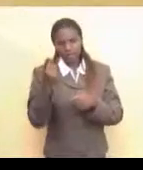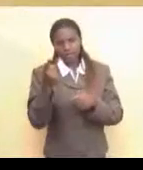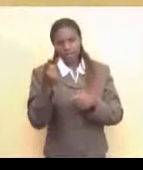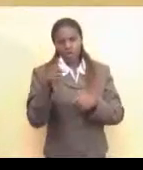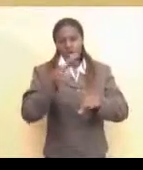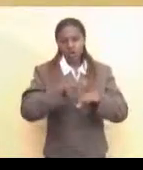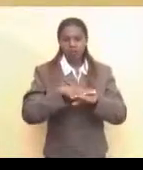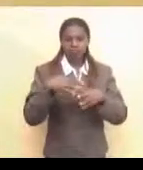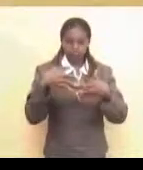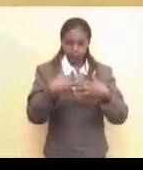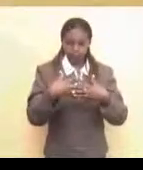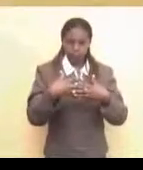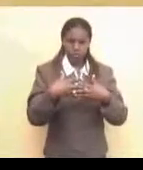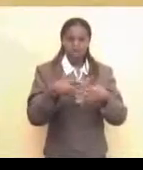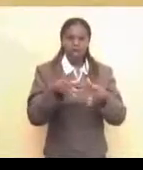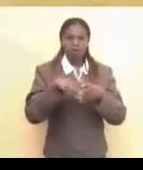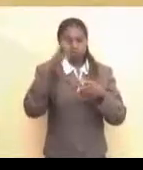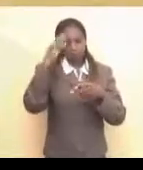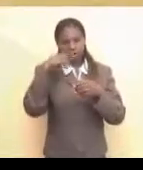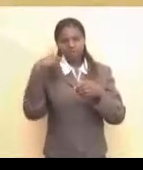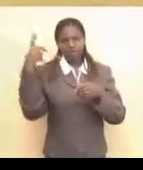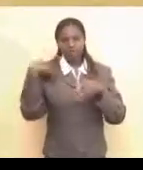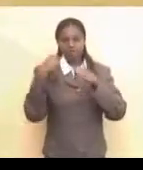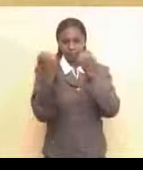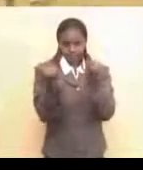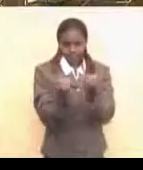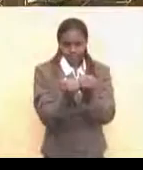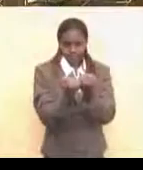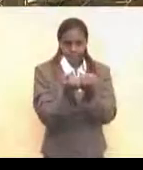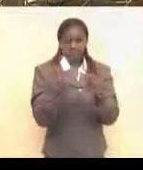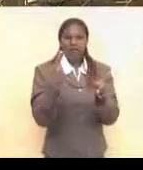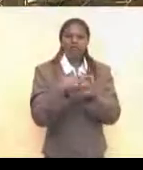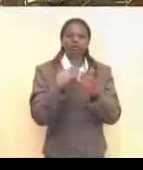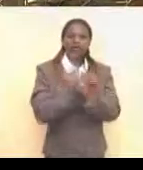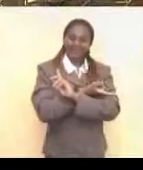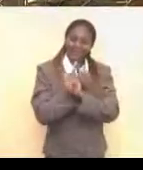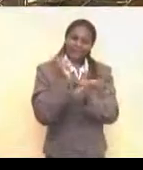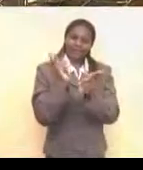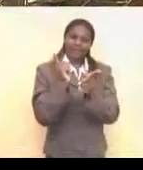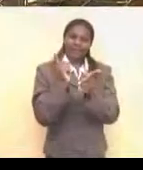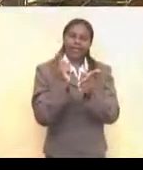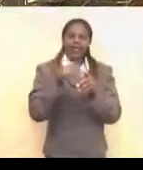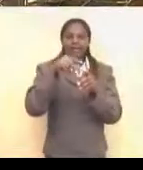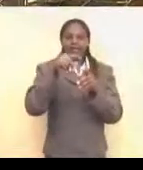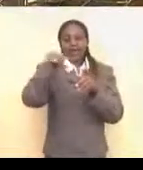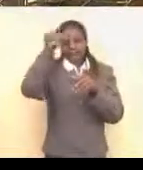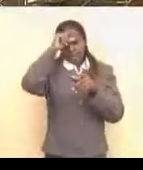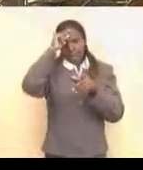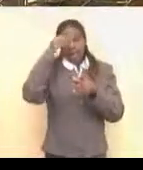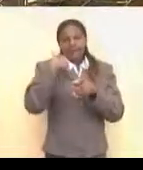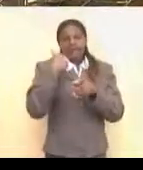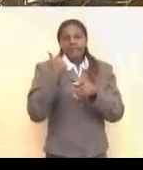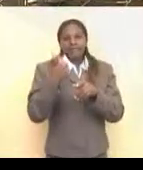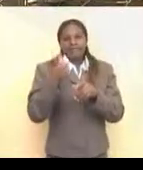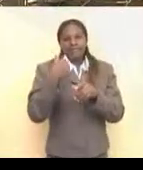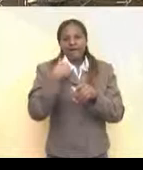on harmonization and recognition of paralegals. From independence, the government have not come up with